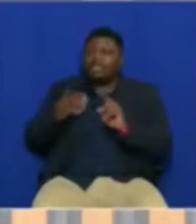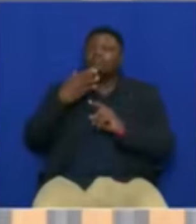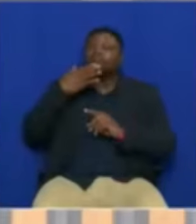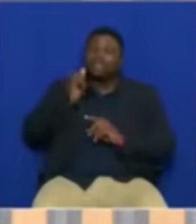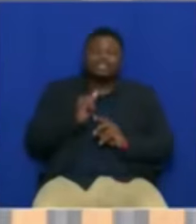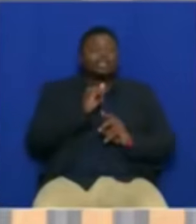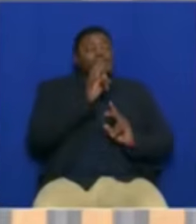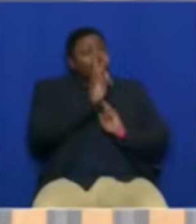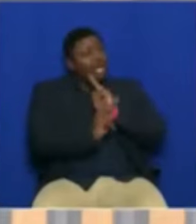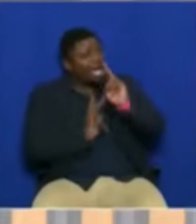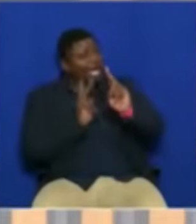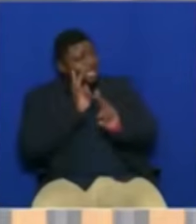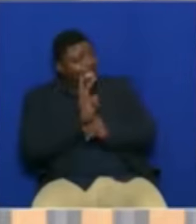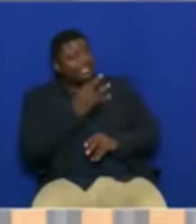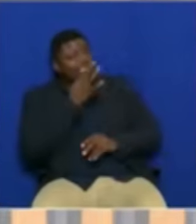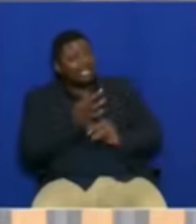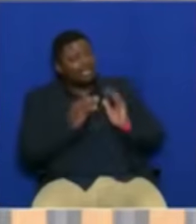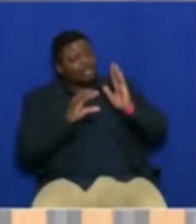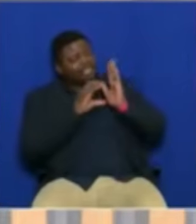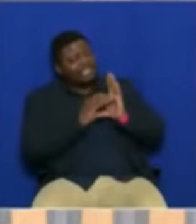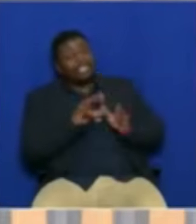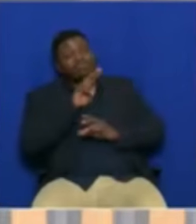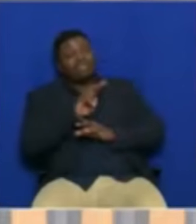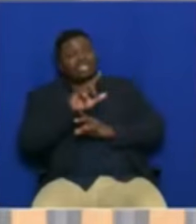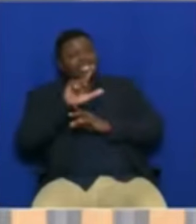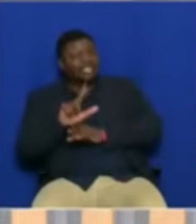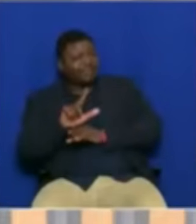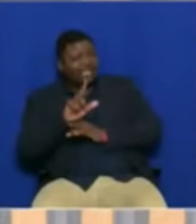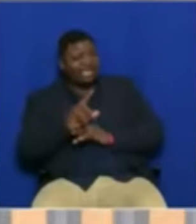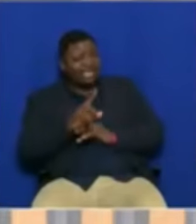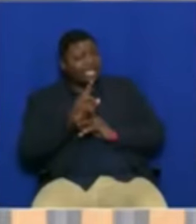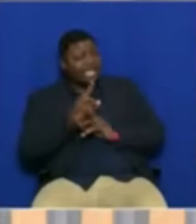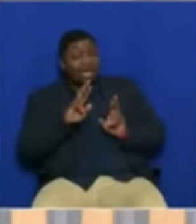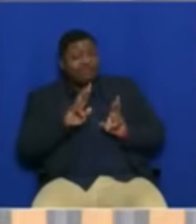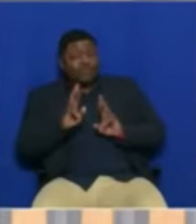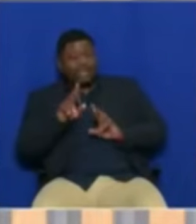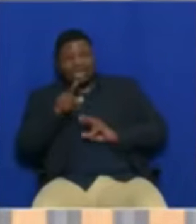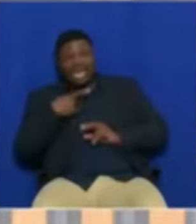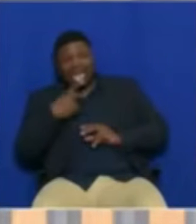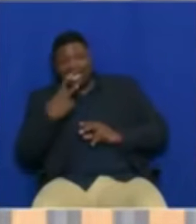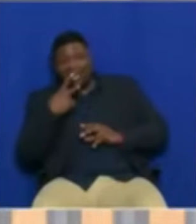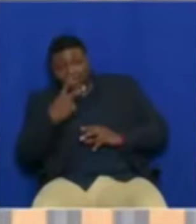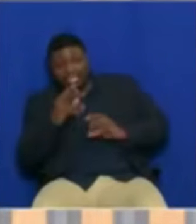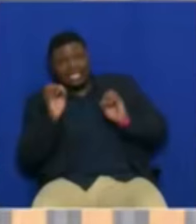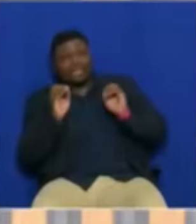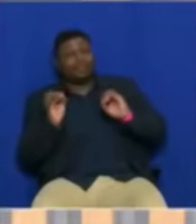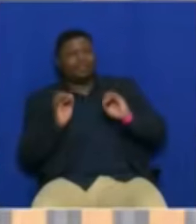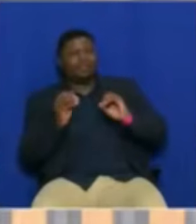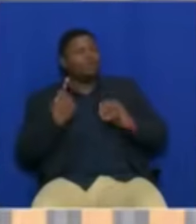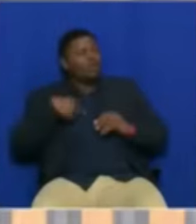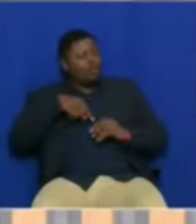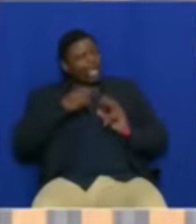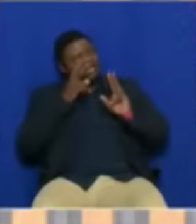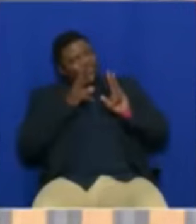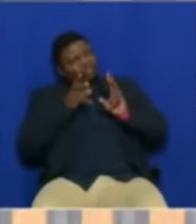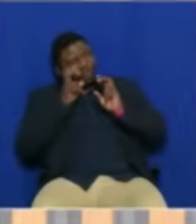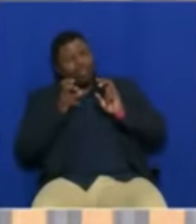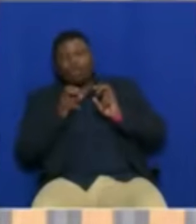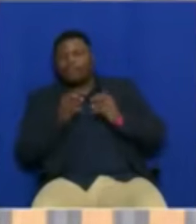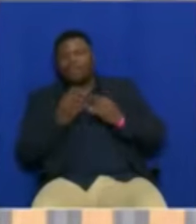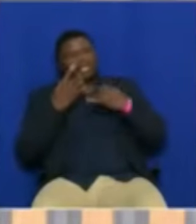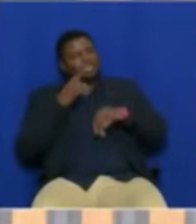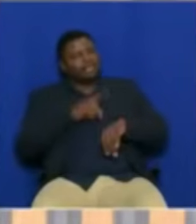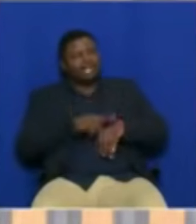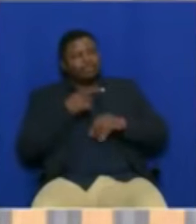section 27 referral. We heard you umpteen times on that. Please Commissioner, comment. can I respond?